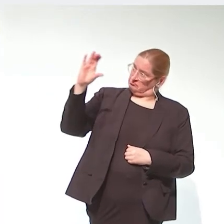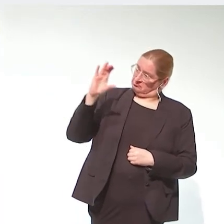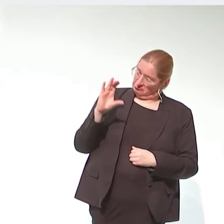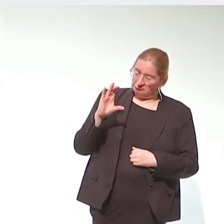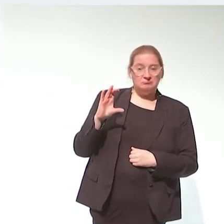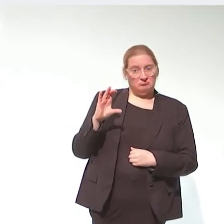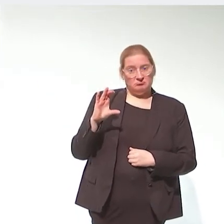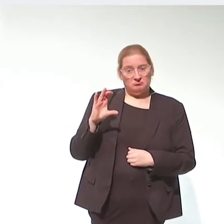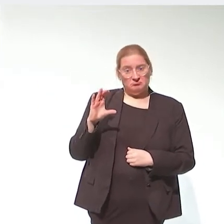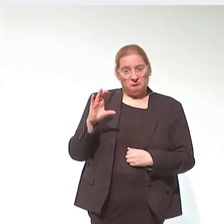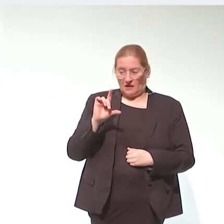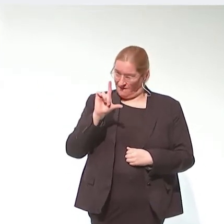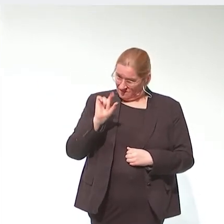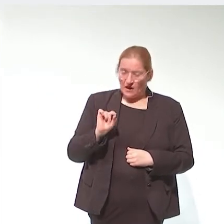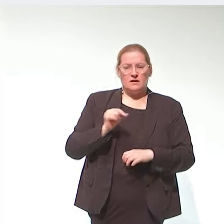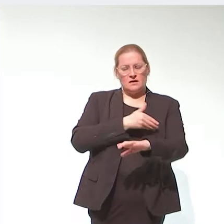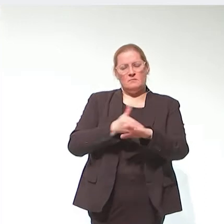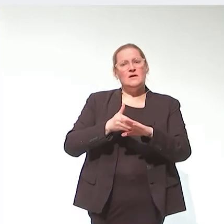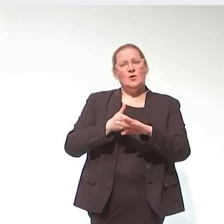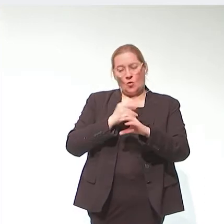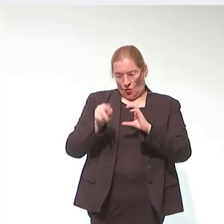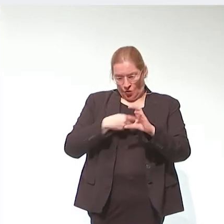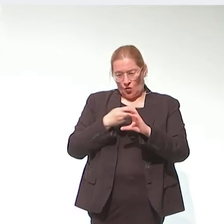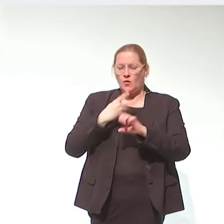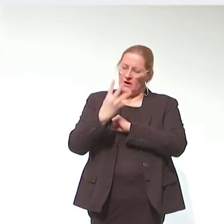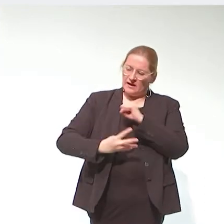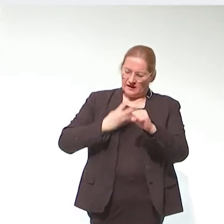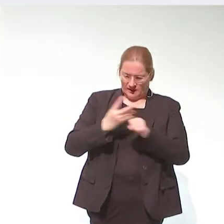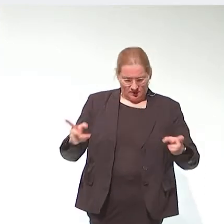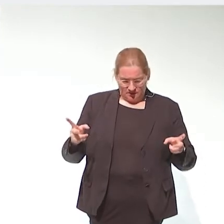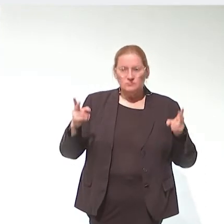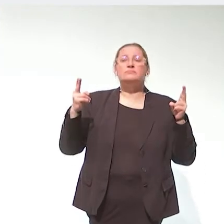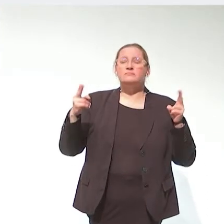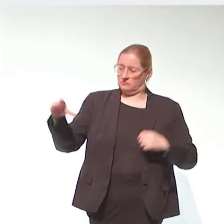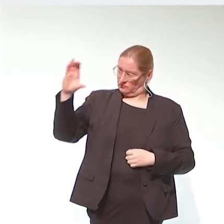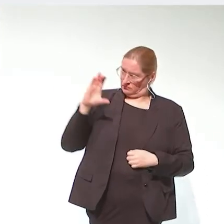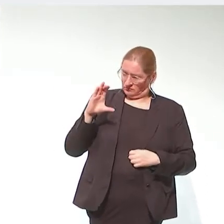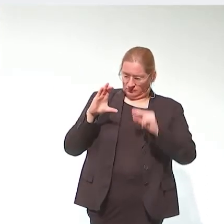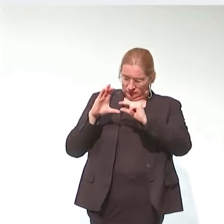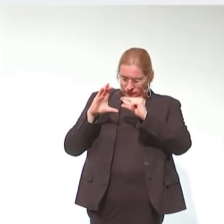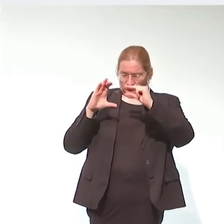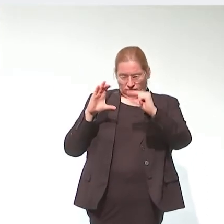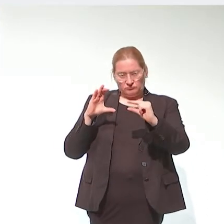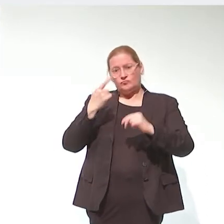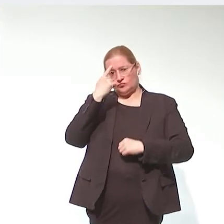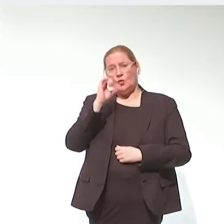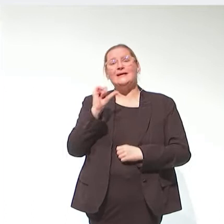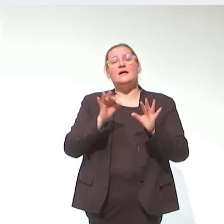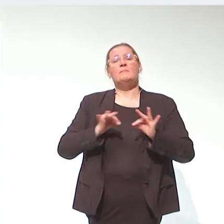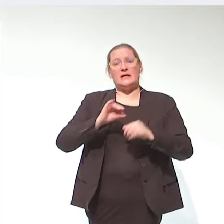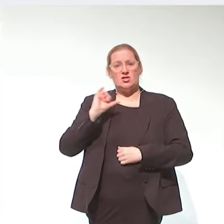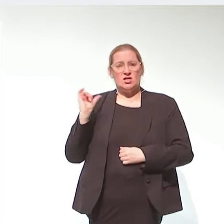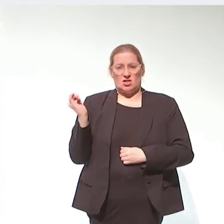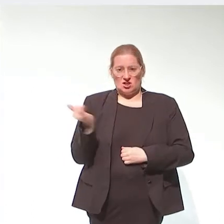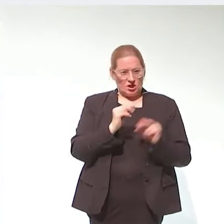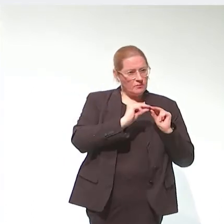And part of this allocation will be dedicated to you, to the member states, for the help in setting the Accessible